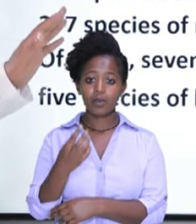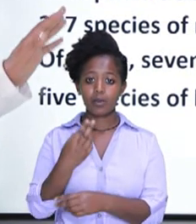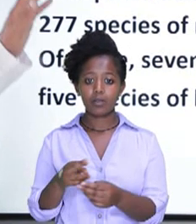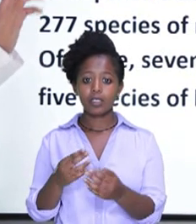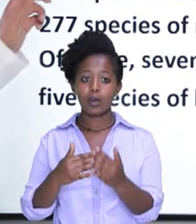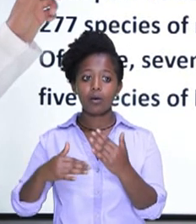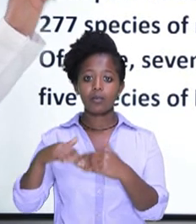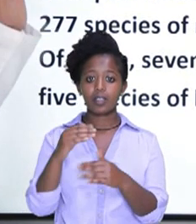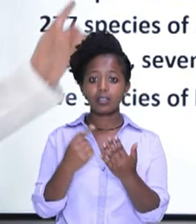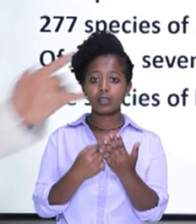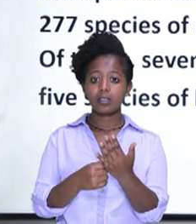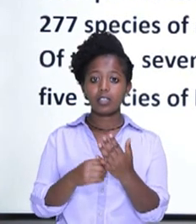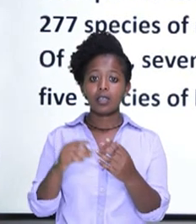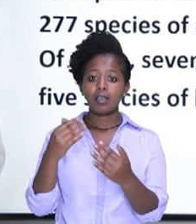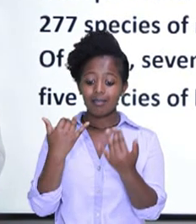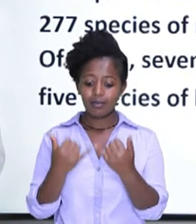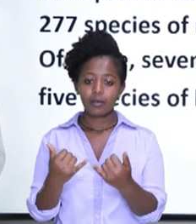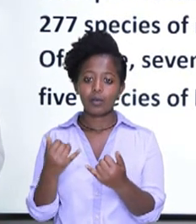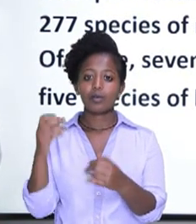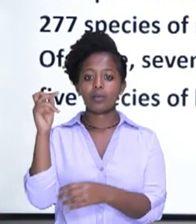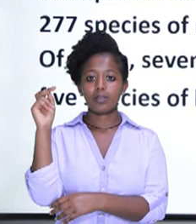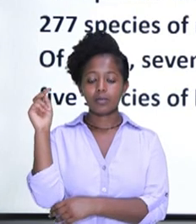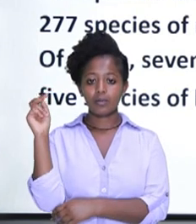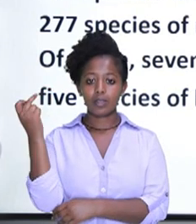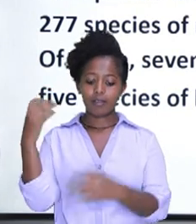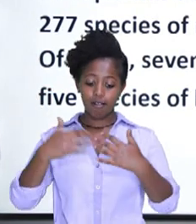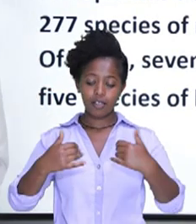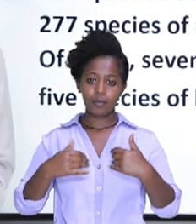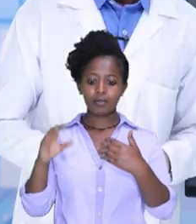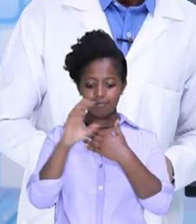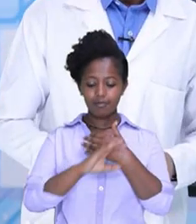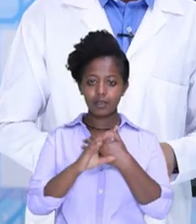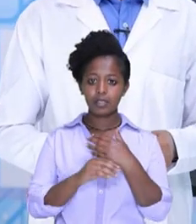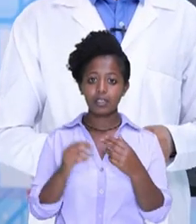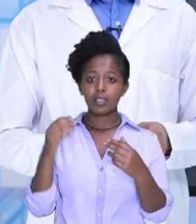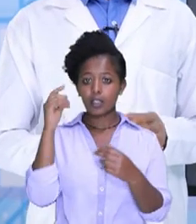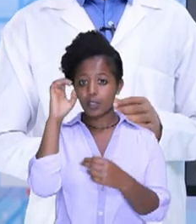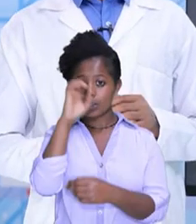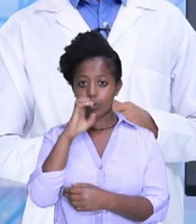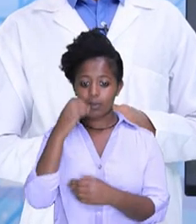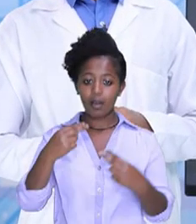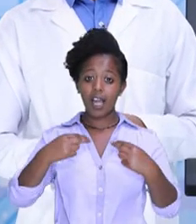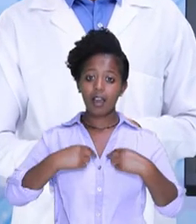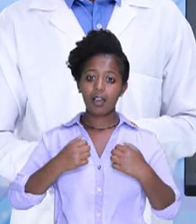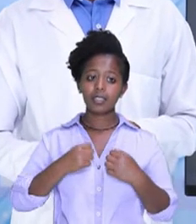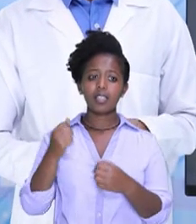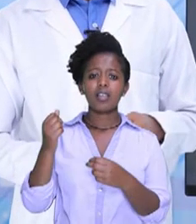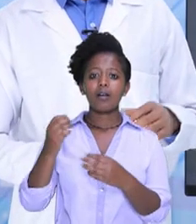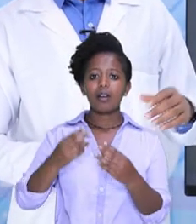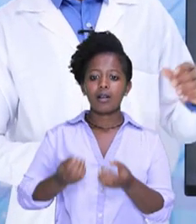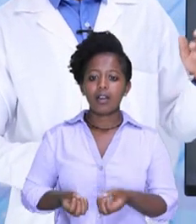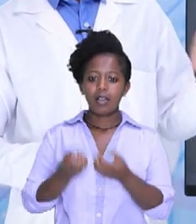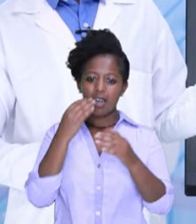already over, and let's come to the wild animals of the country. As you know, Ethiopia has high amounts of wild